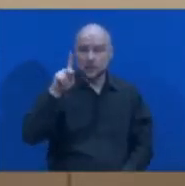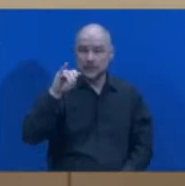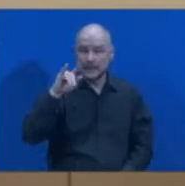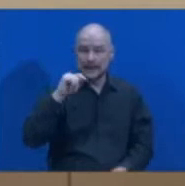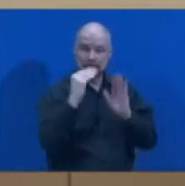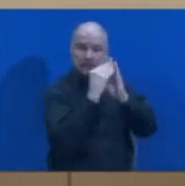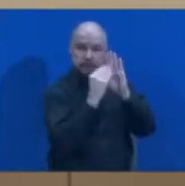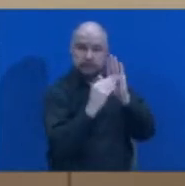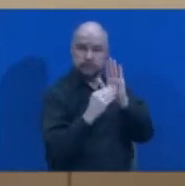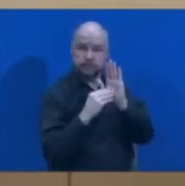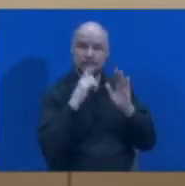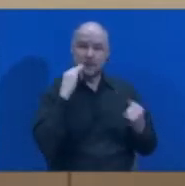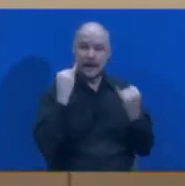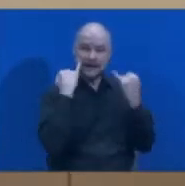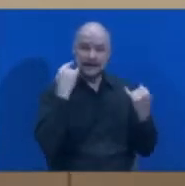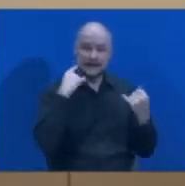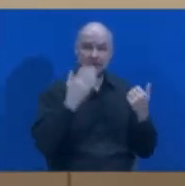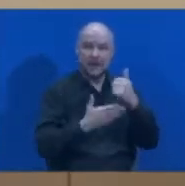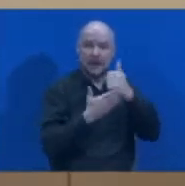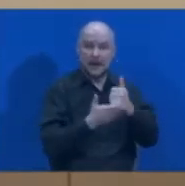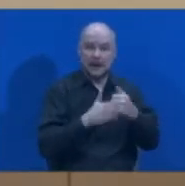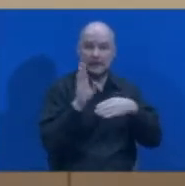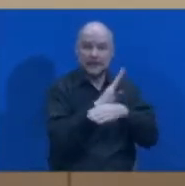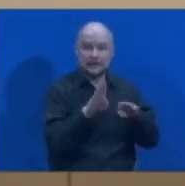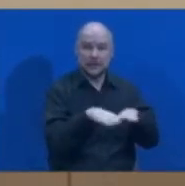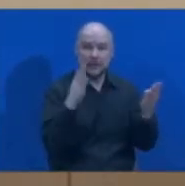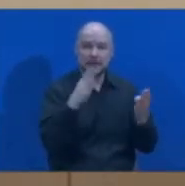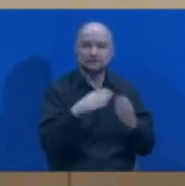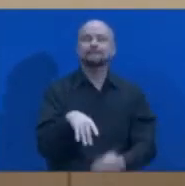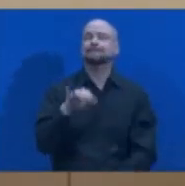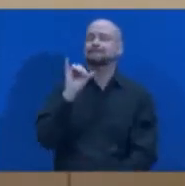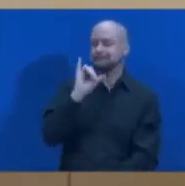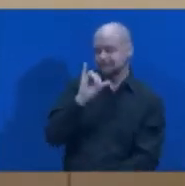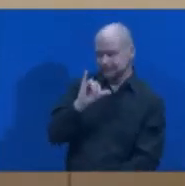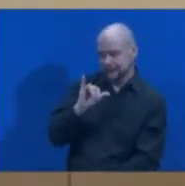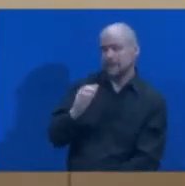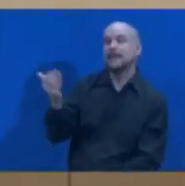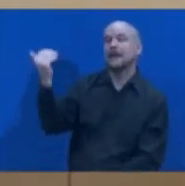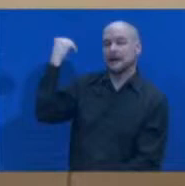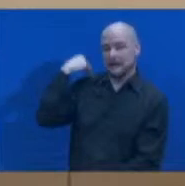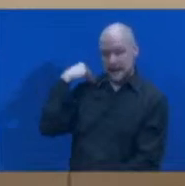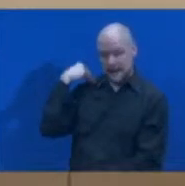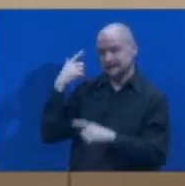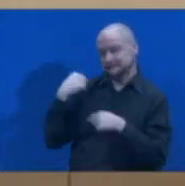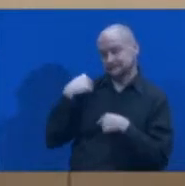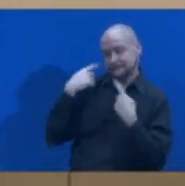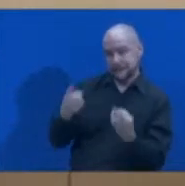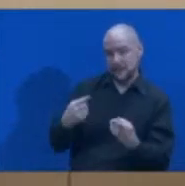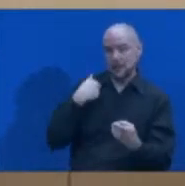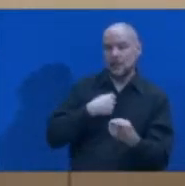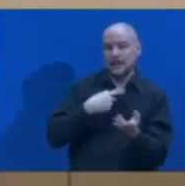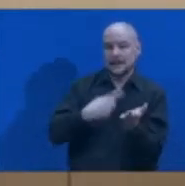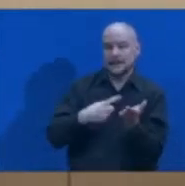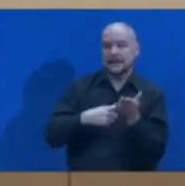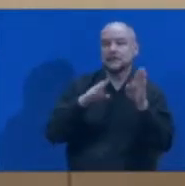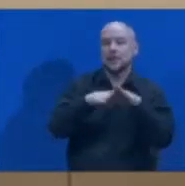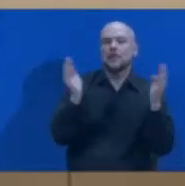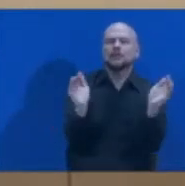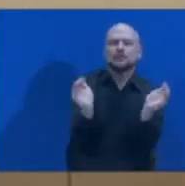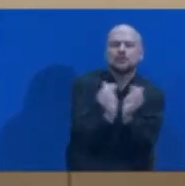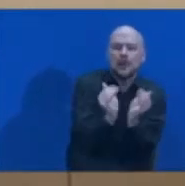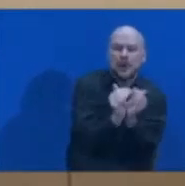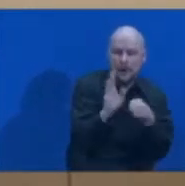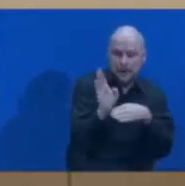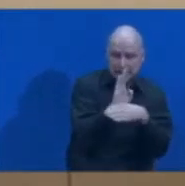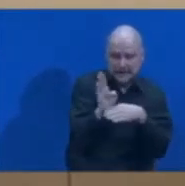that we're putting together right now is sector specific. For signage, so that small businesses can sort of take this stuff off the